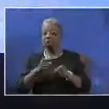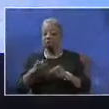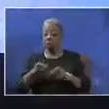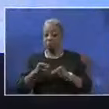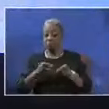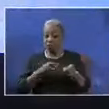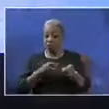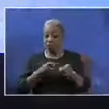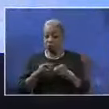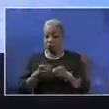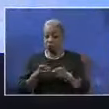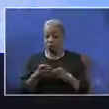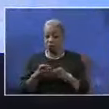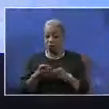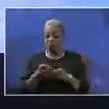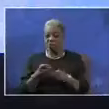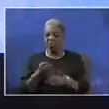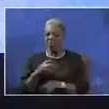seems contradictory